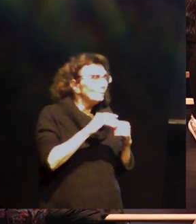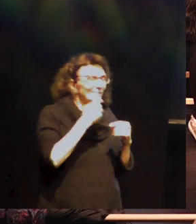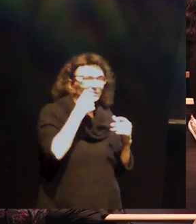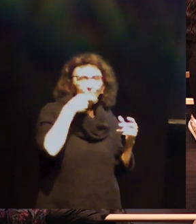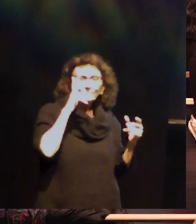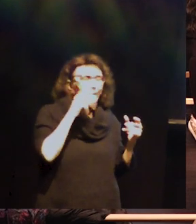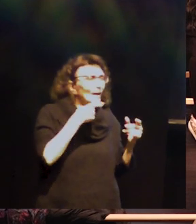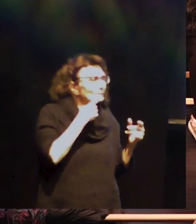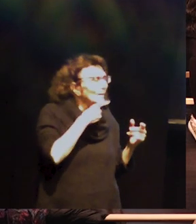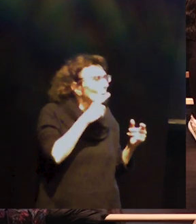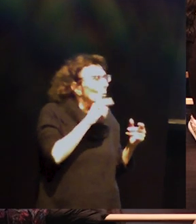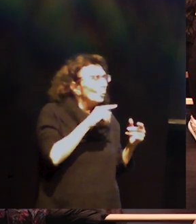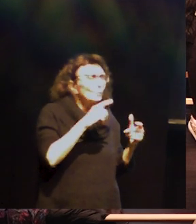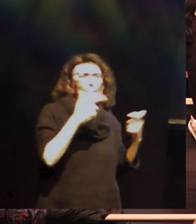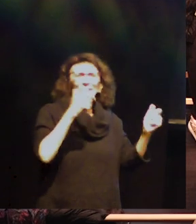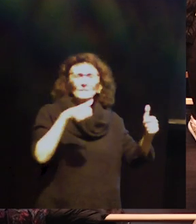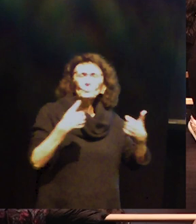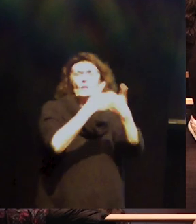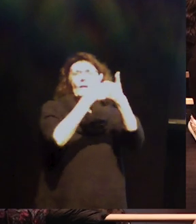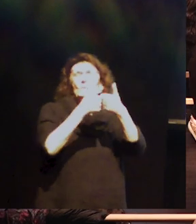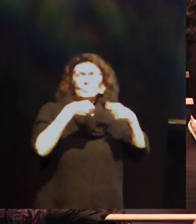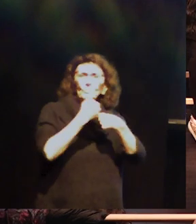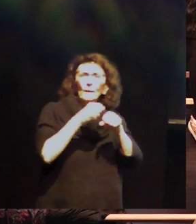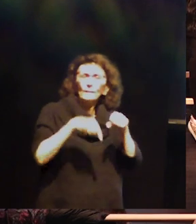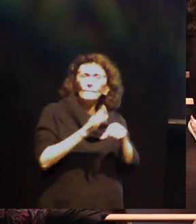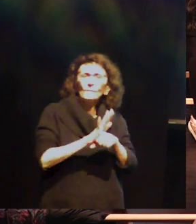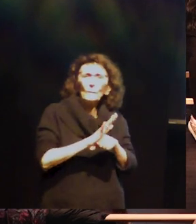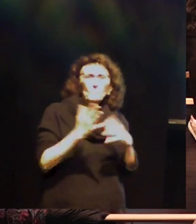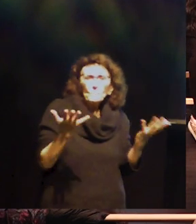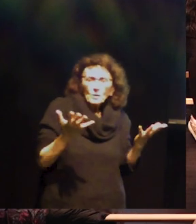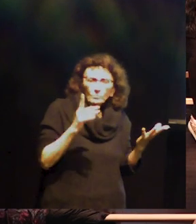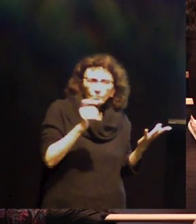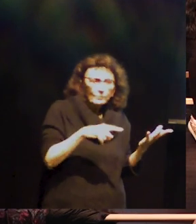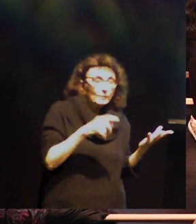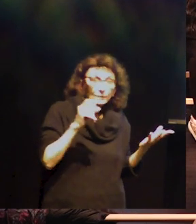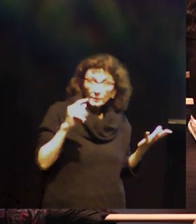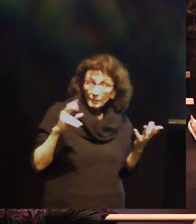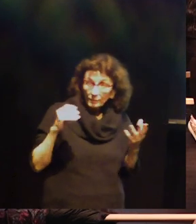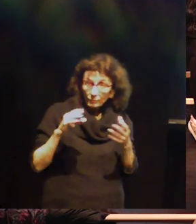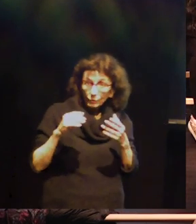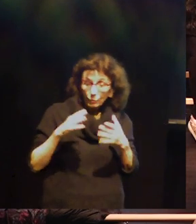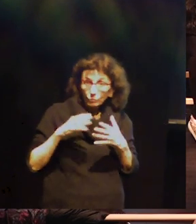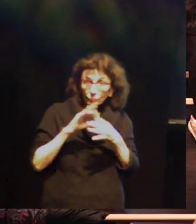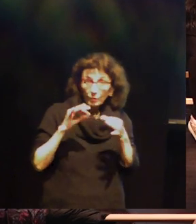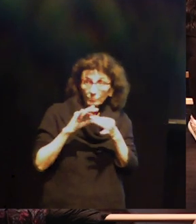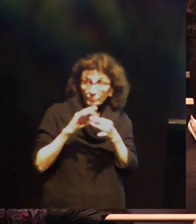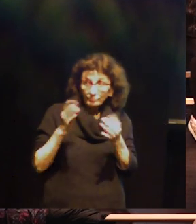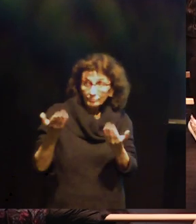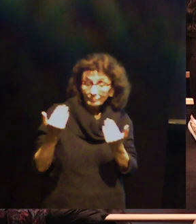and I said, what were the greatest challenges you faced in making the film? Steve, you want to start off and let folks